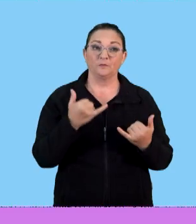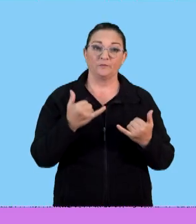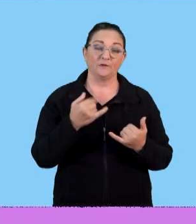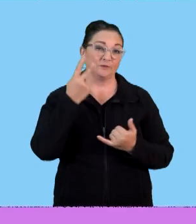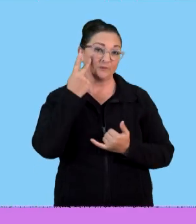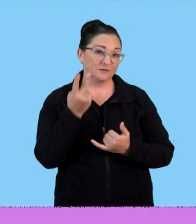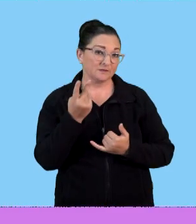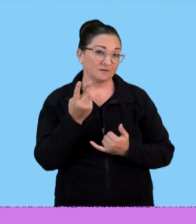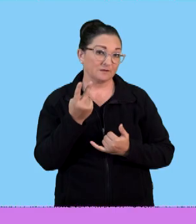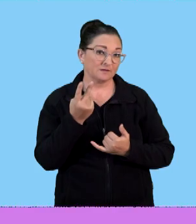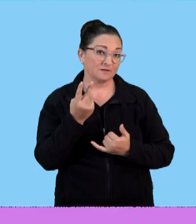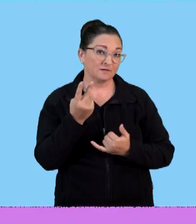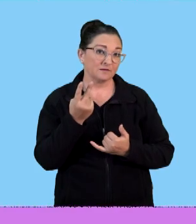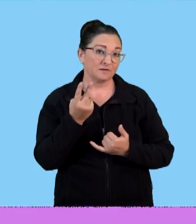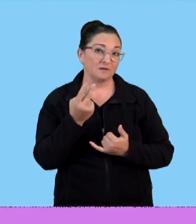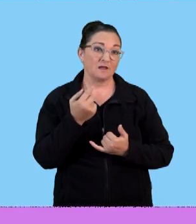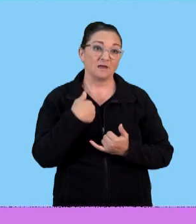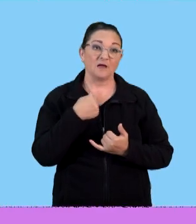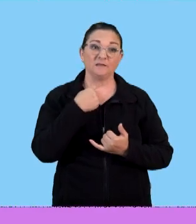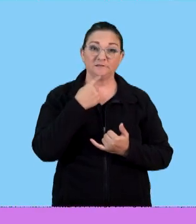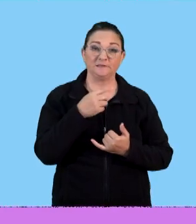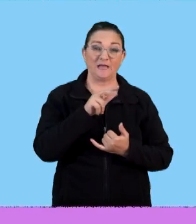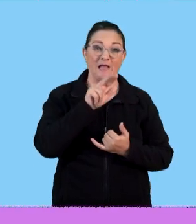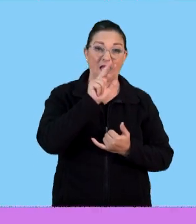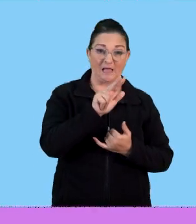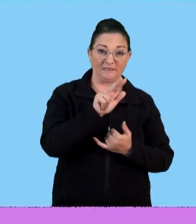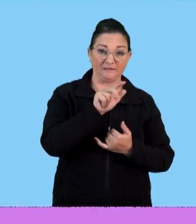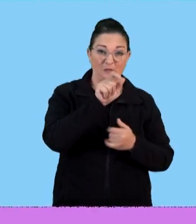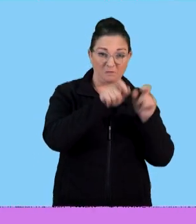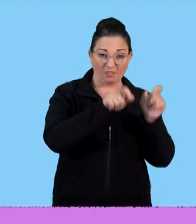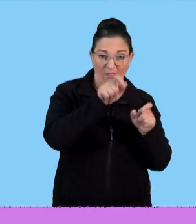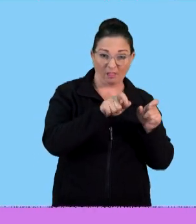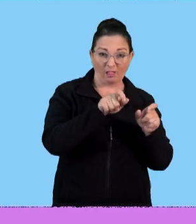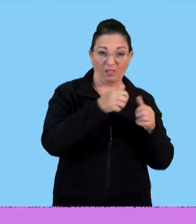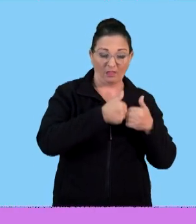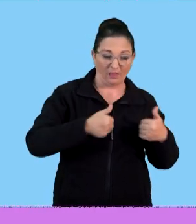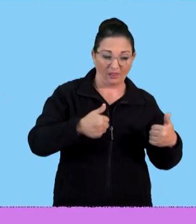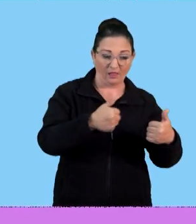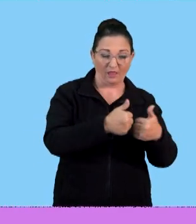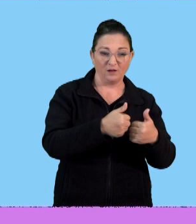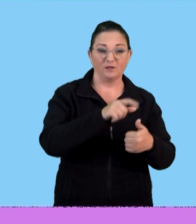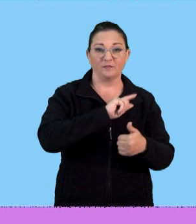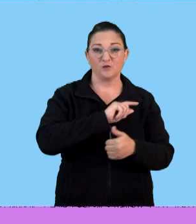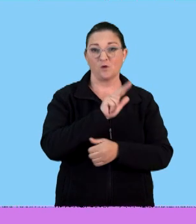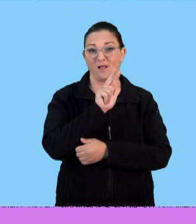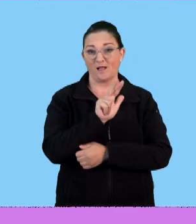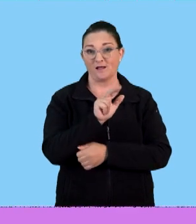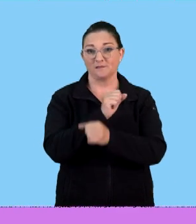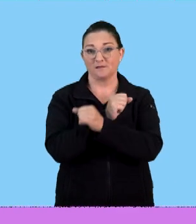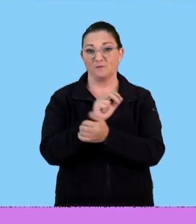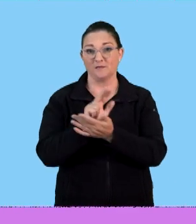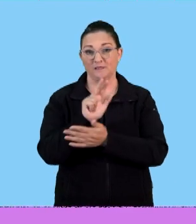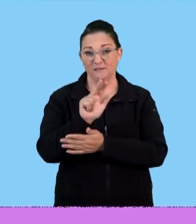take my 8 guests and I'm going to place them, see, on the 18 tables. So 8 guests multiplied by the